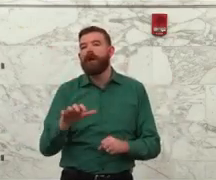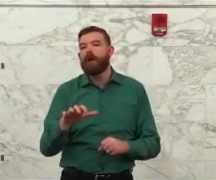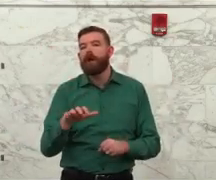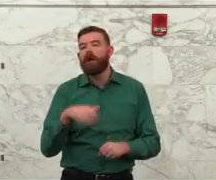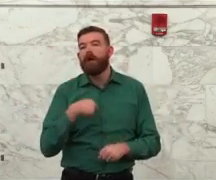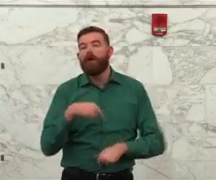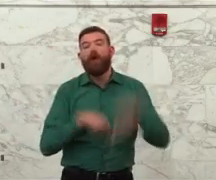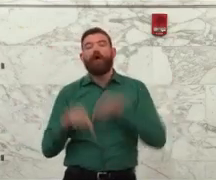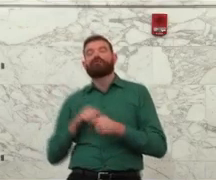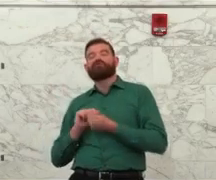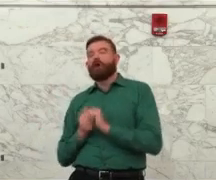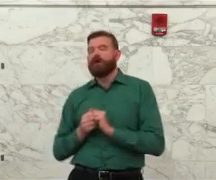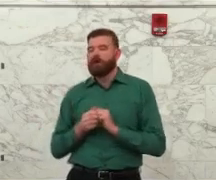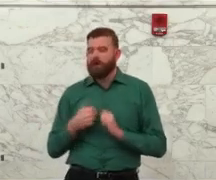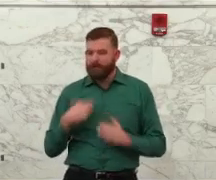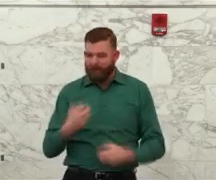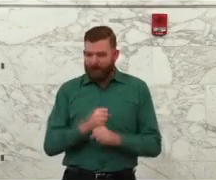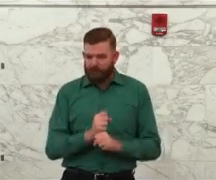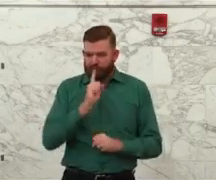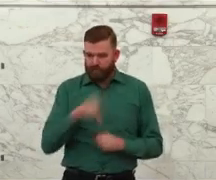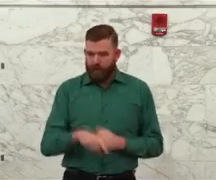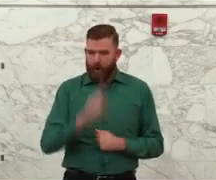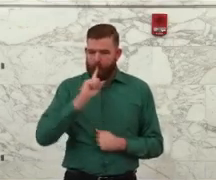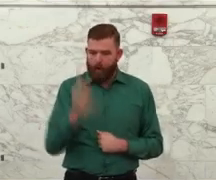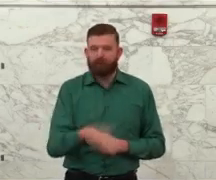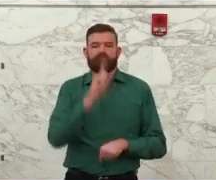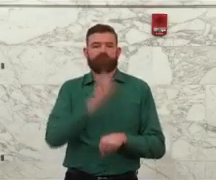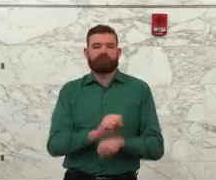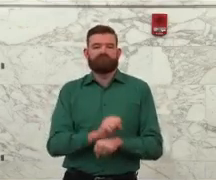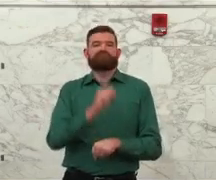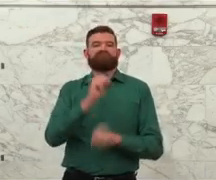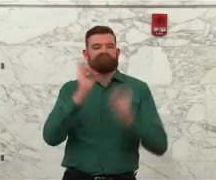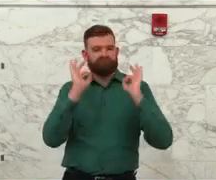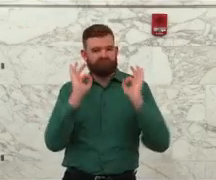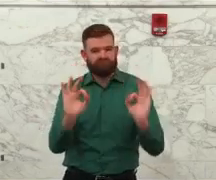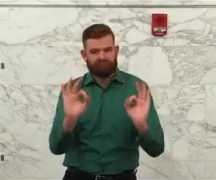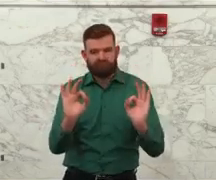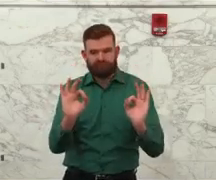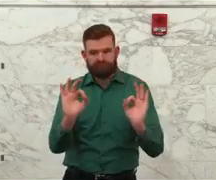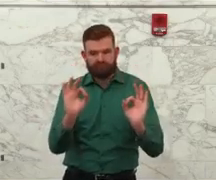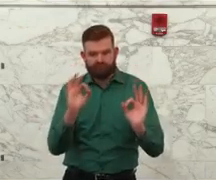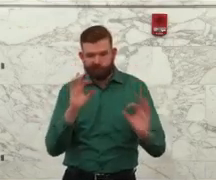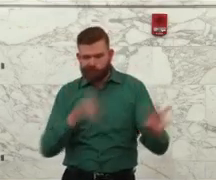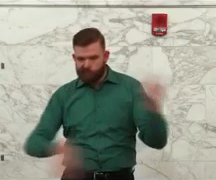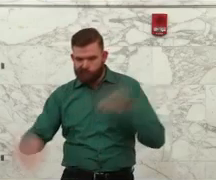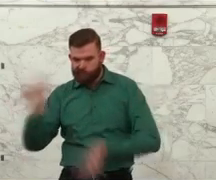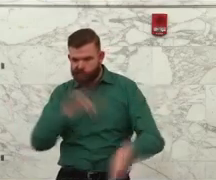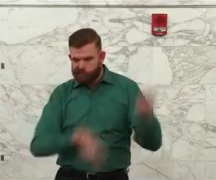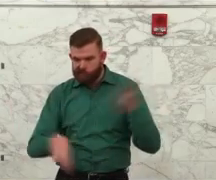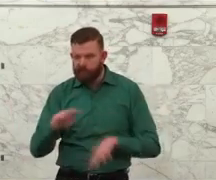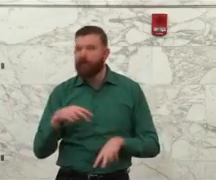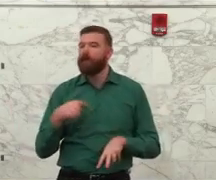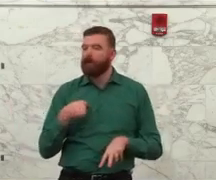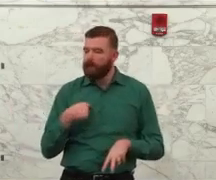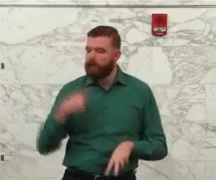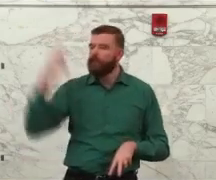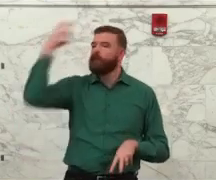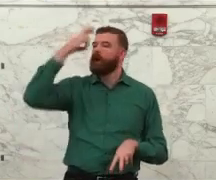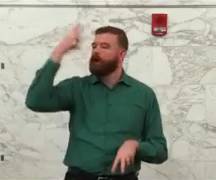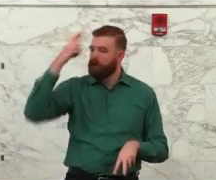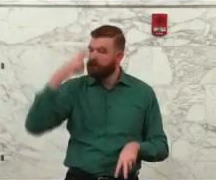got this right at the first go. We also recognize the impact this order will have on our